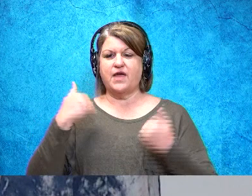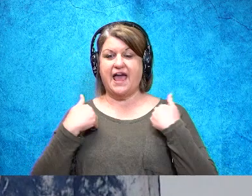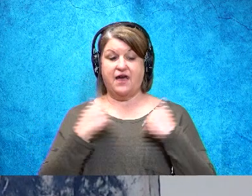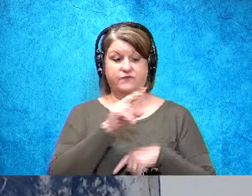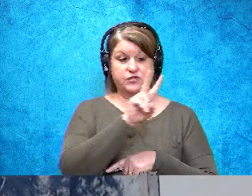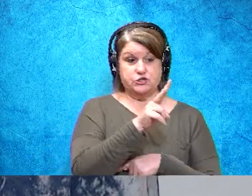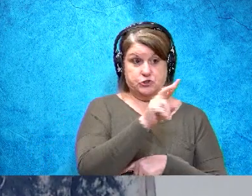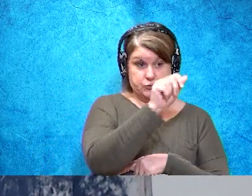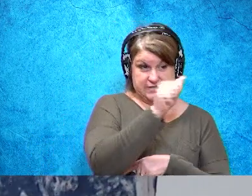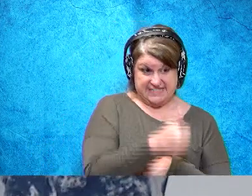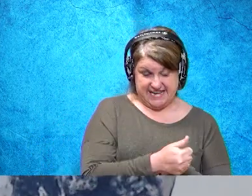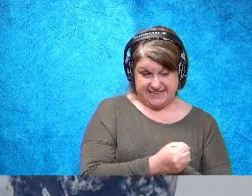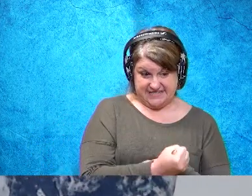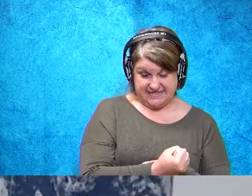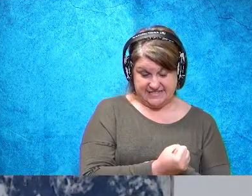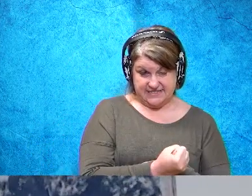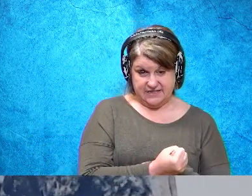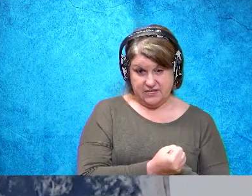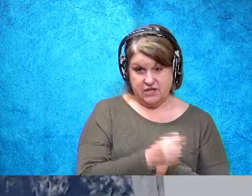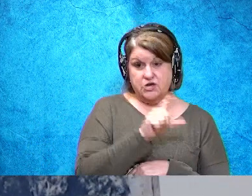tens, 20,